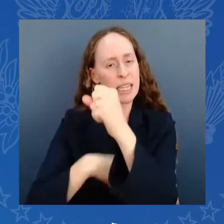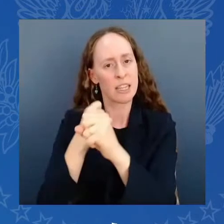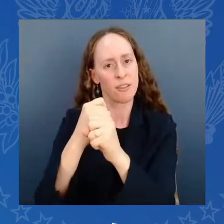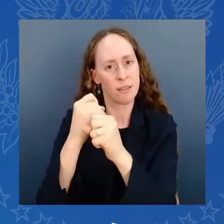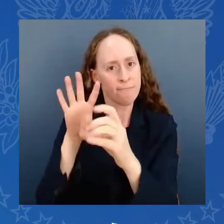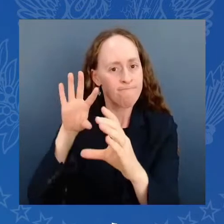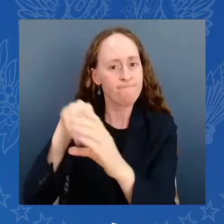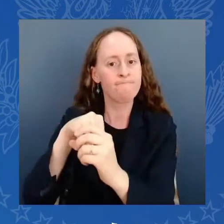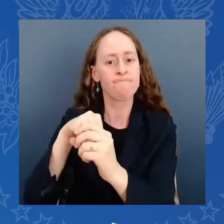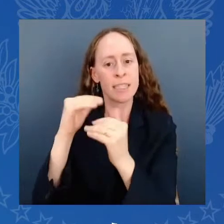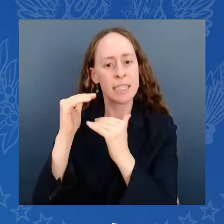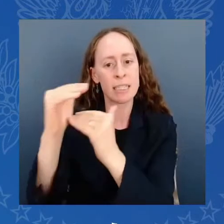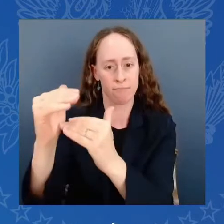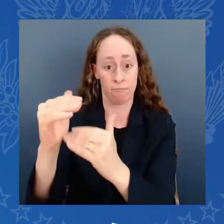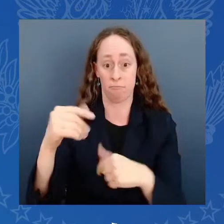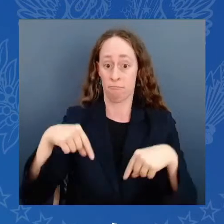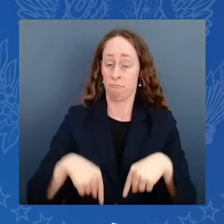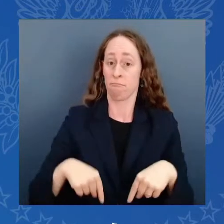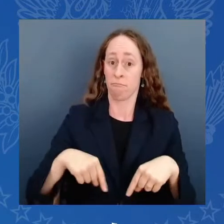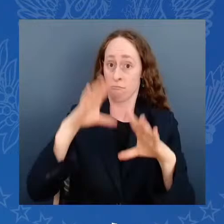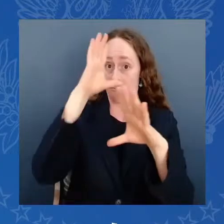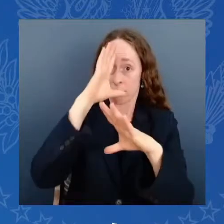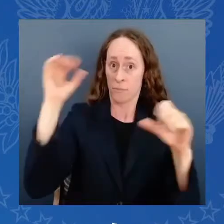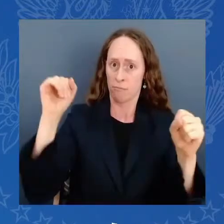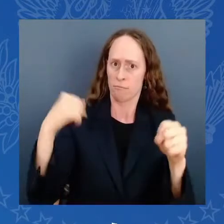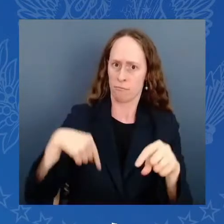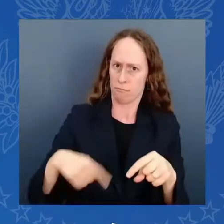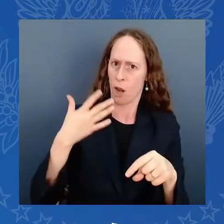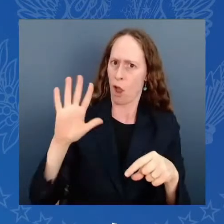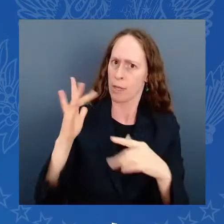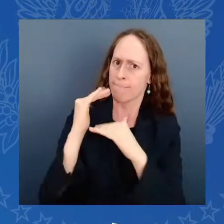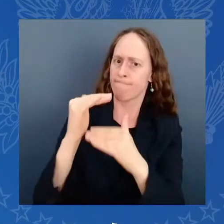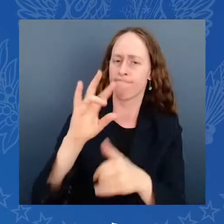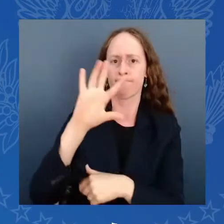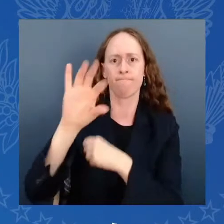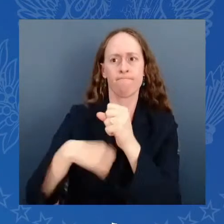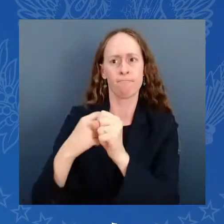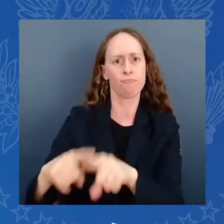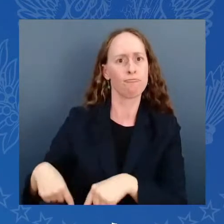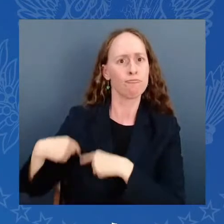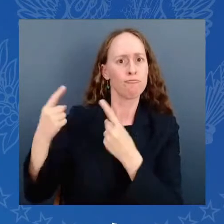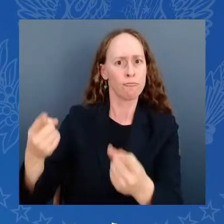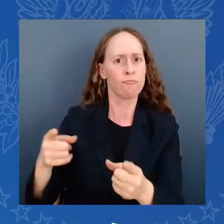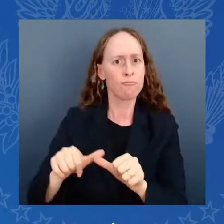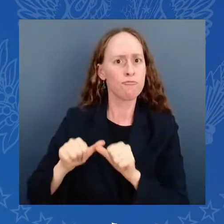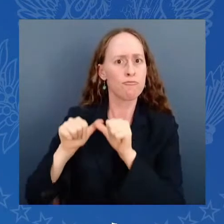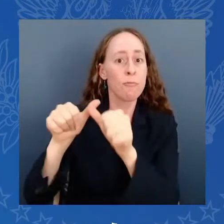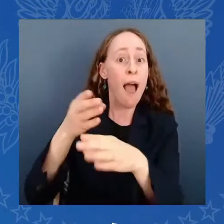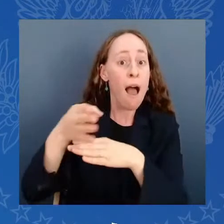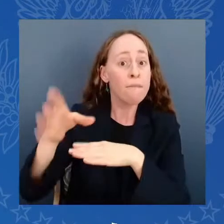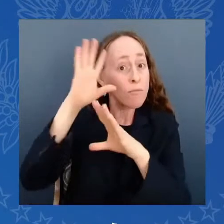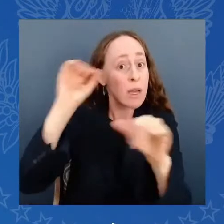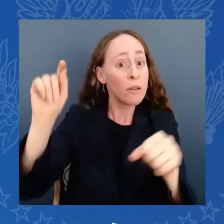Truman administration. And I believe we should have term limits for Supreme Court justices of the United States as well.